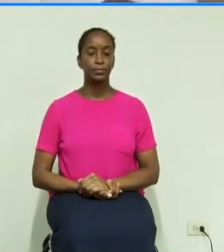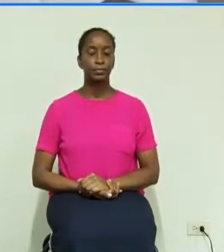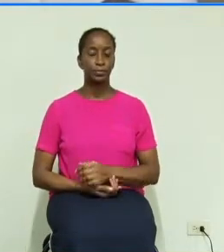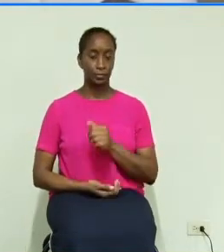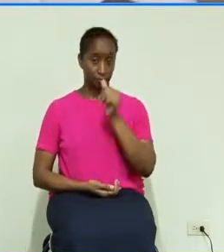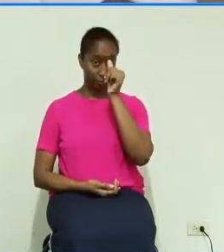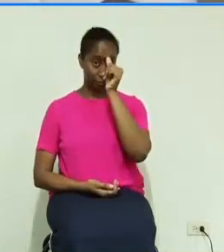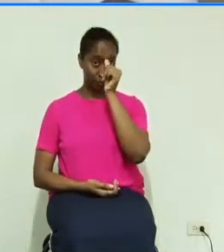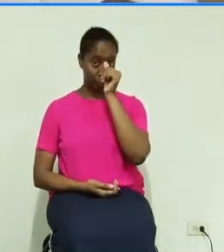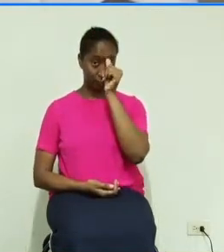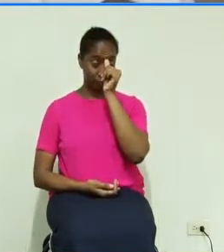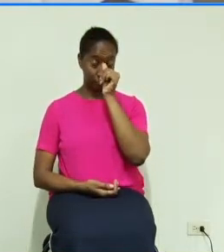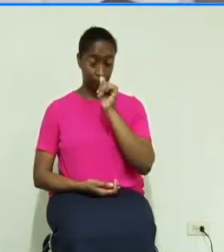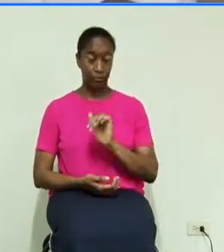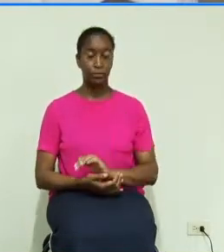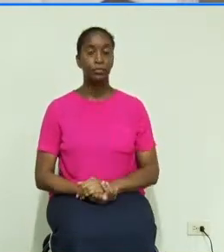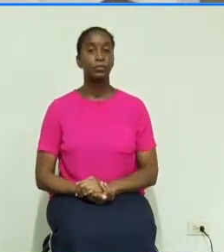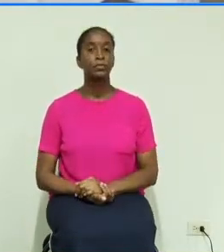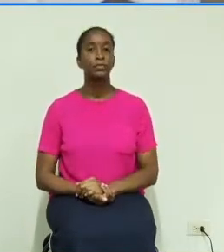I just want to add that